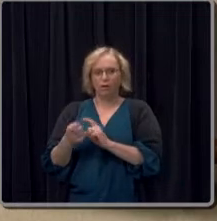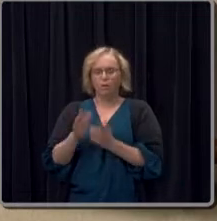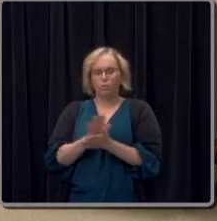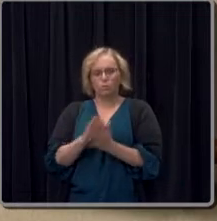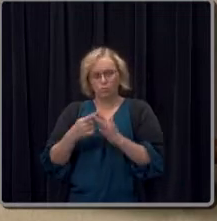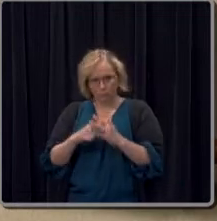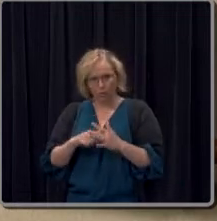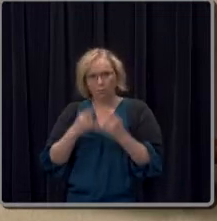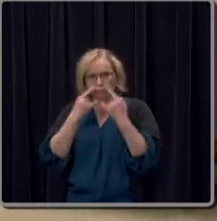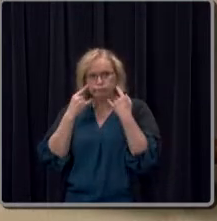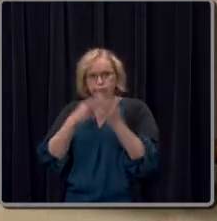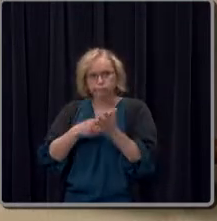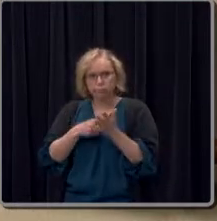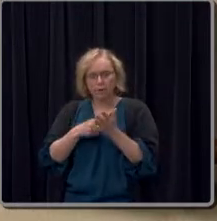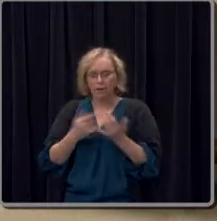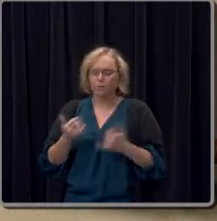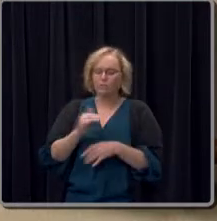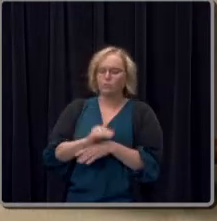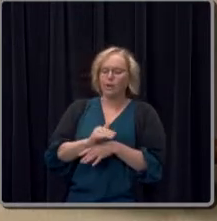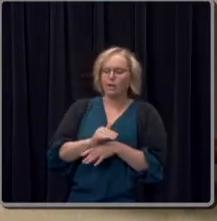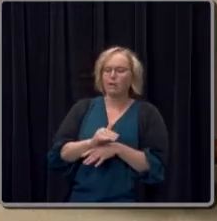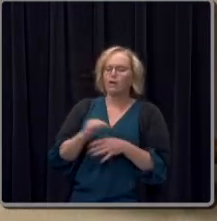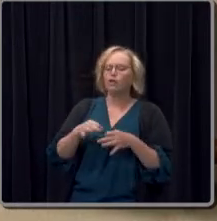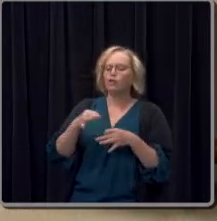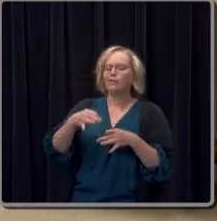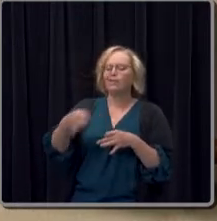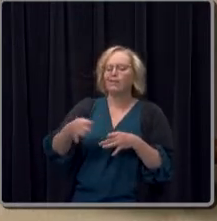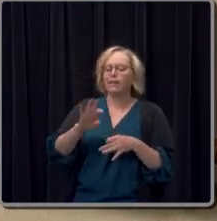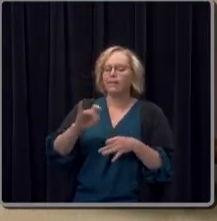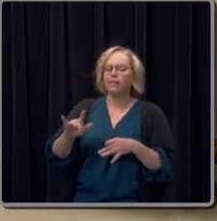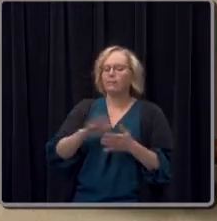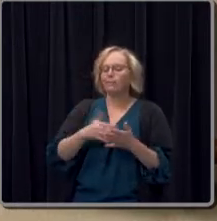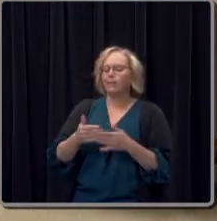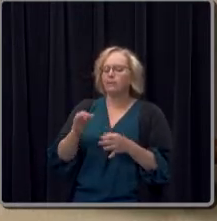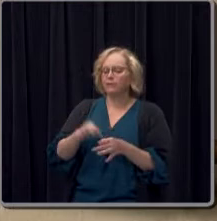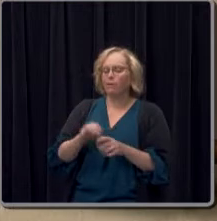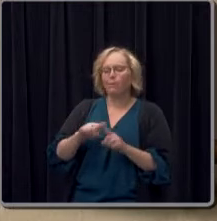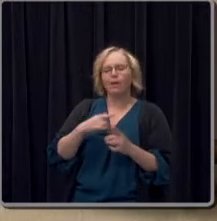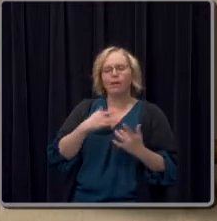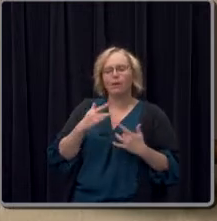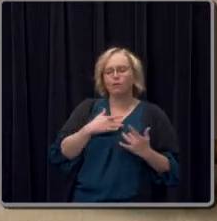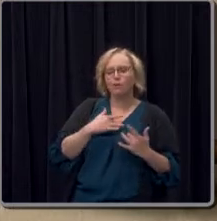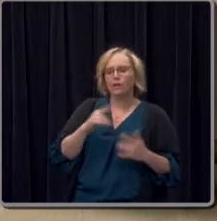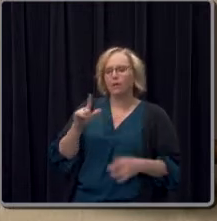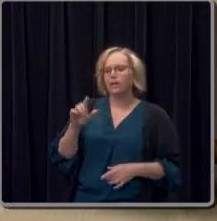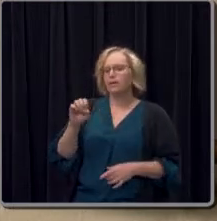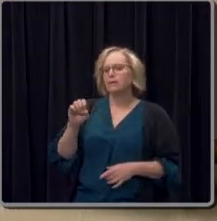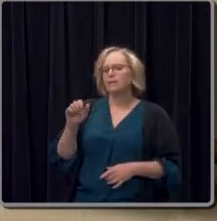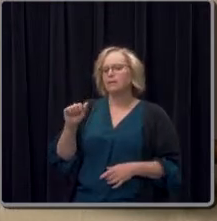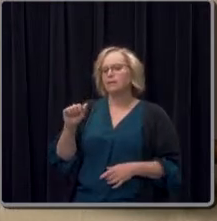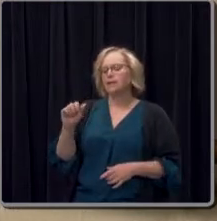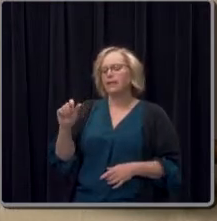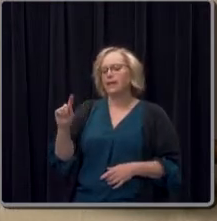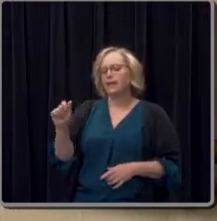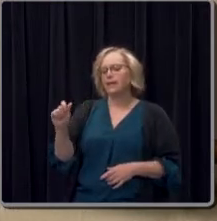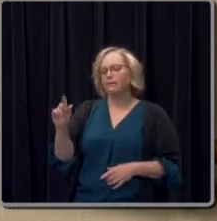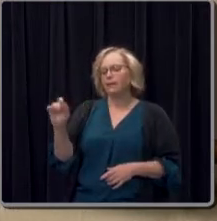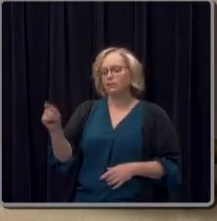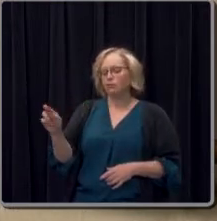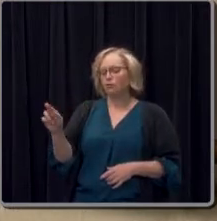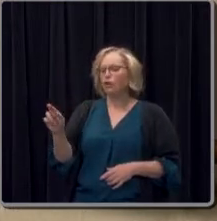started. Tonight, you're delaying the bell schedule vote, but I have concerns of the delay. Leetta Felter made a comment during your special